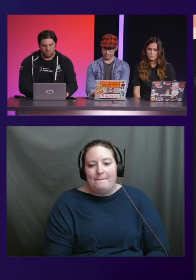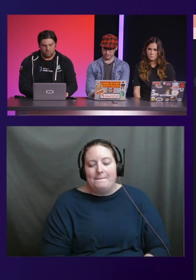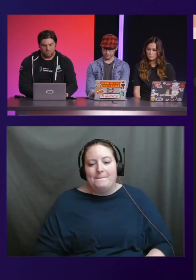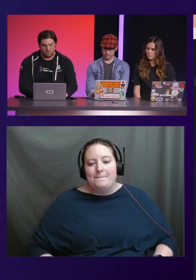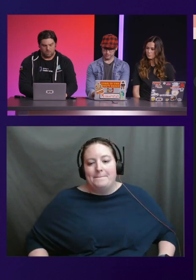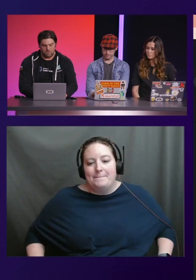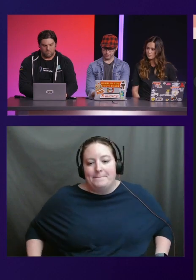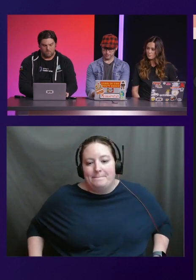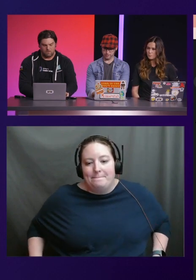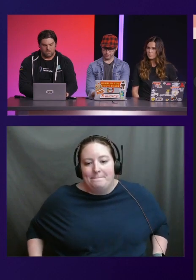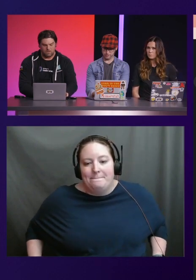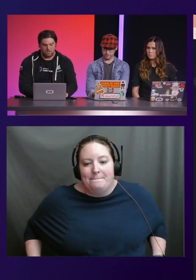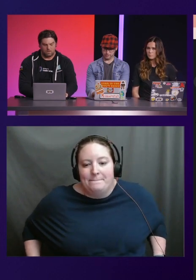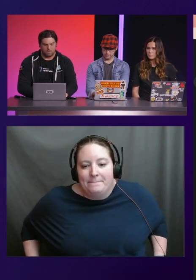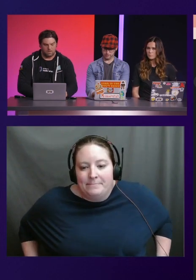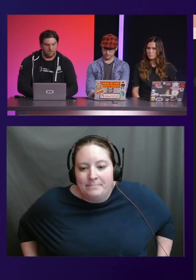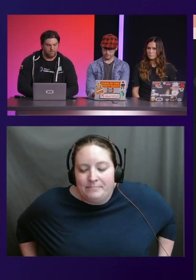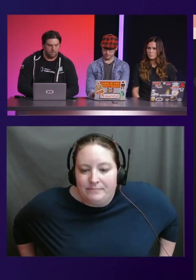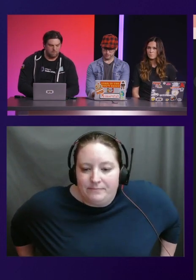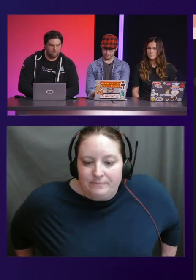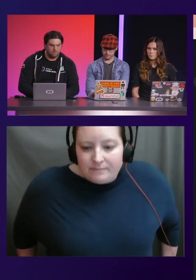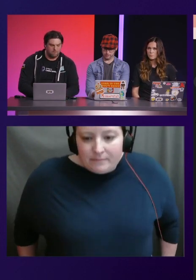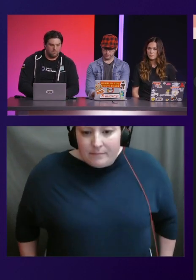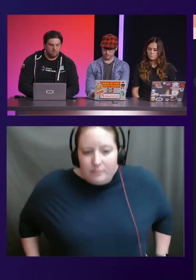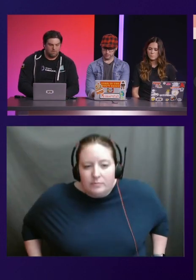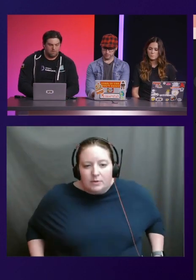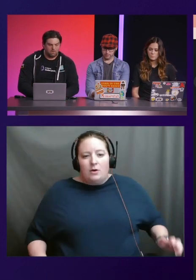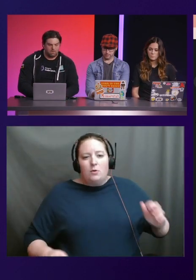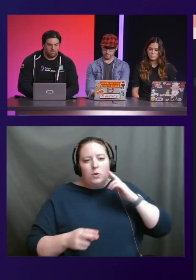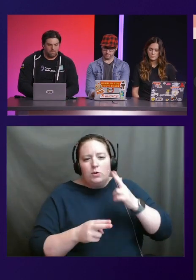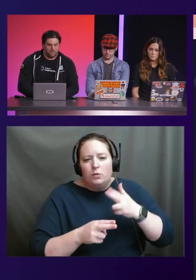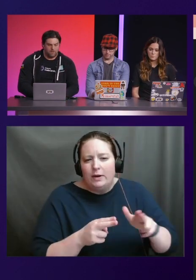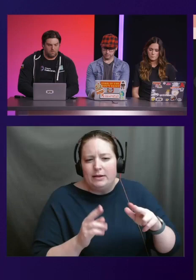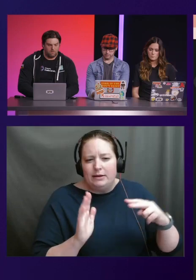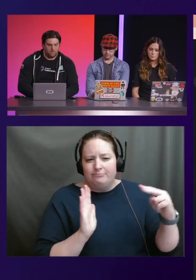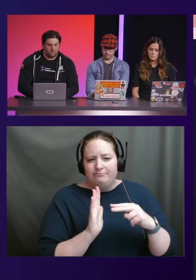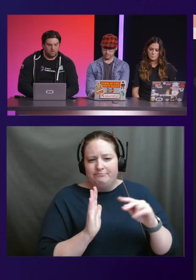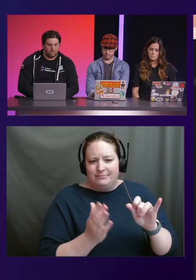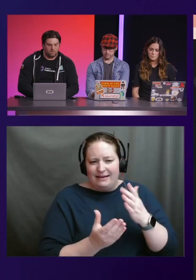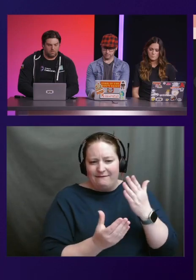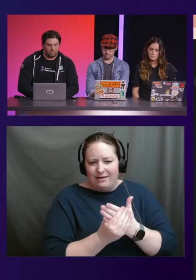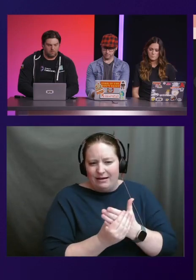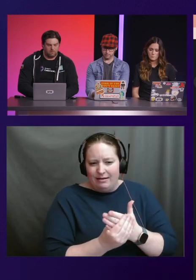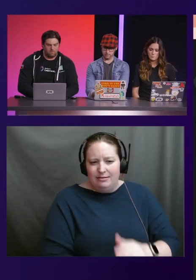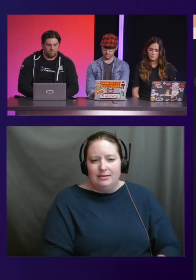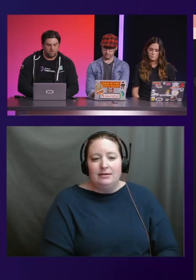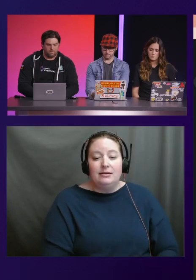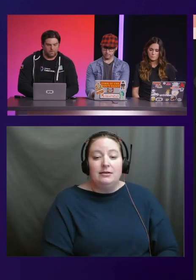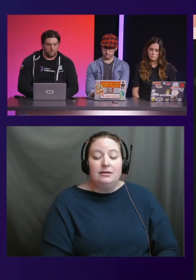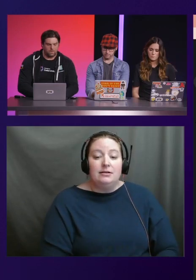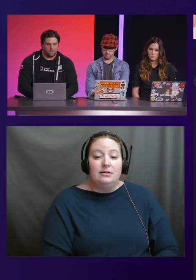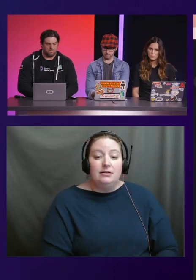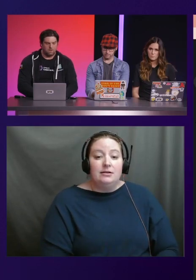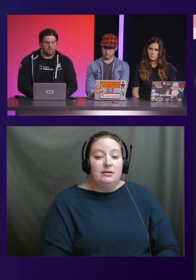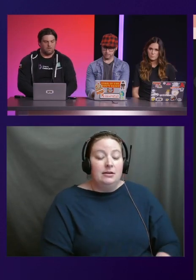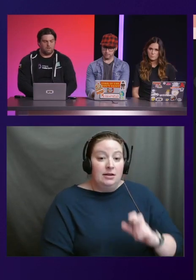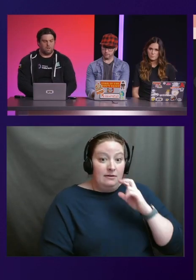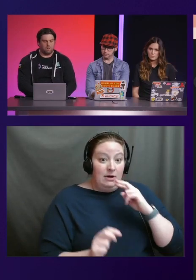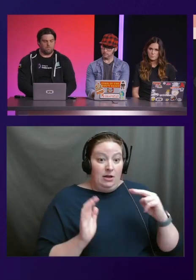And we'll quickly go in and take a look at that file. So if I go in here and look what I'm doing